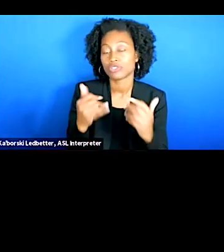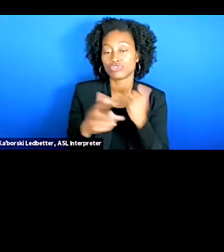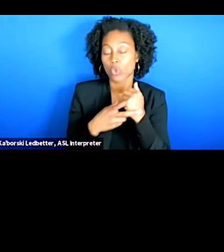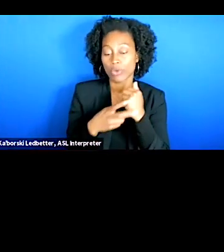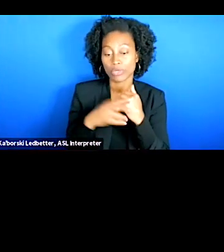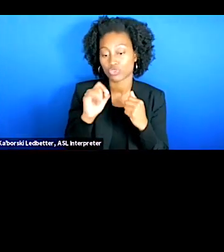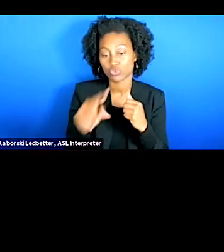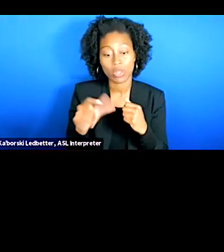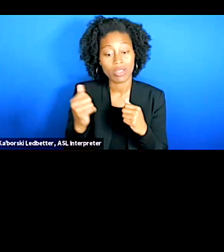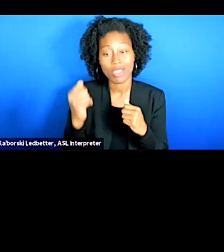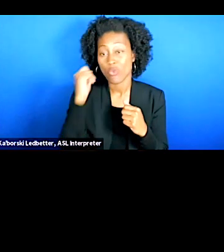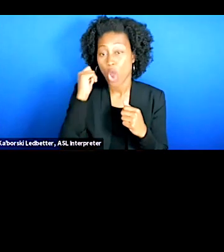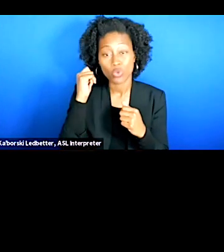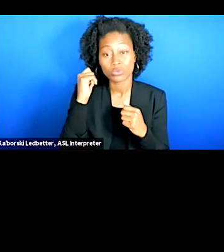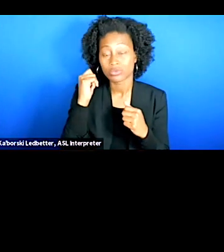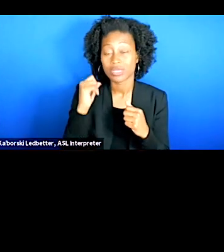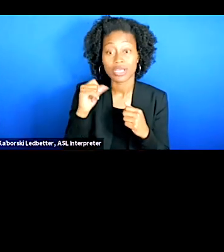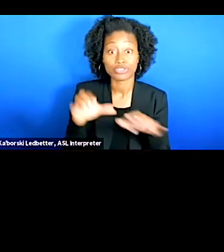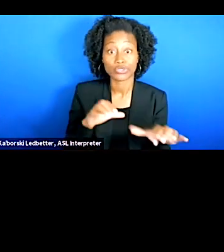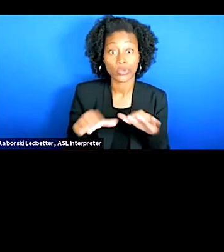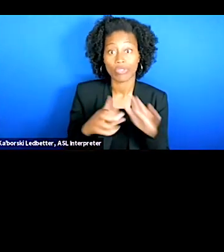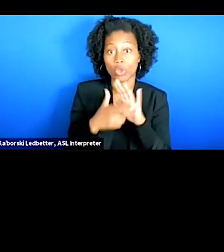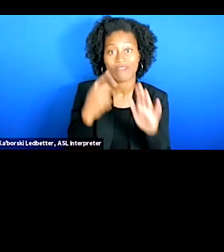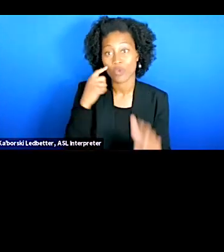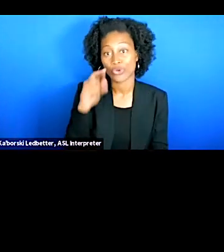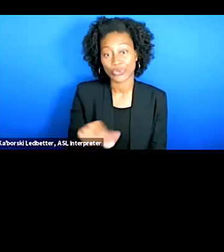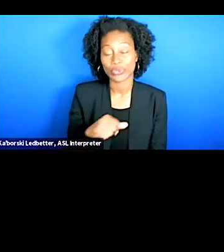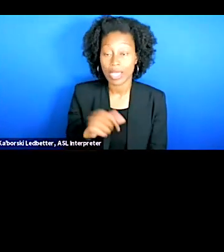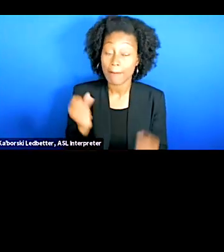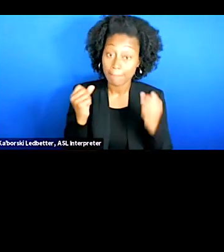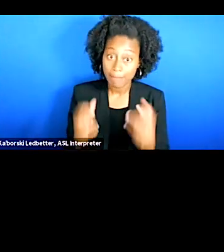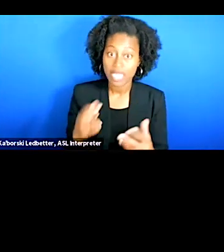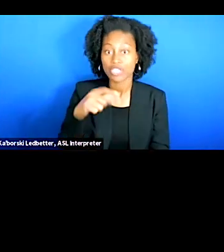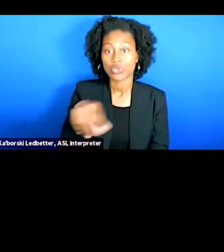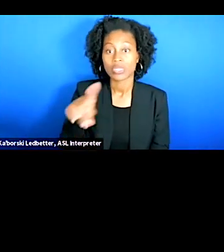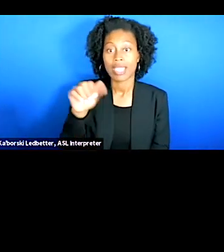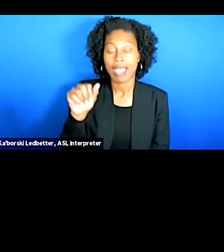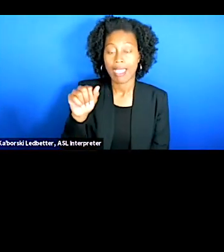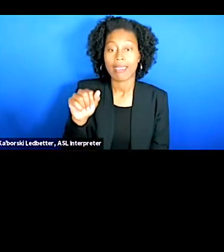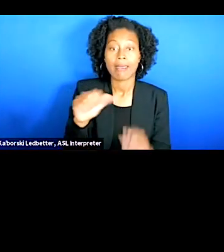for you. As many QDA software packages are not completely intuitive,